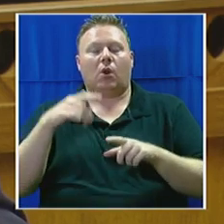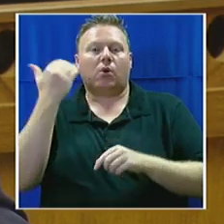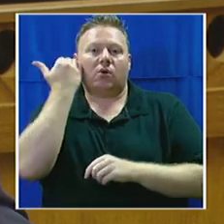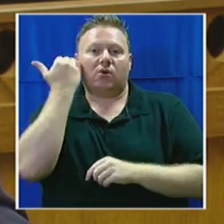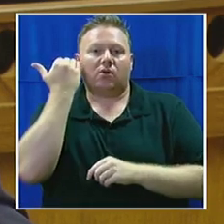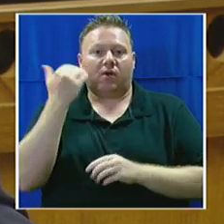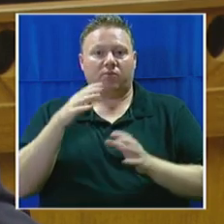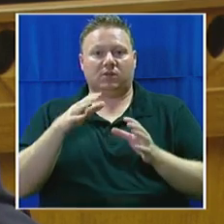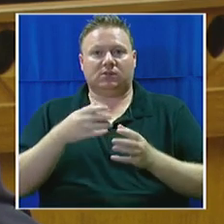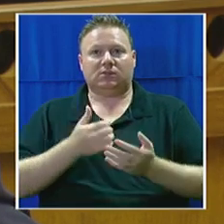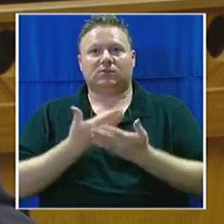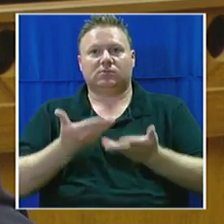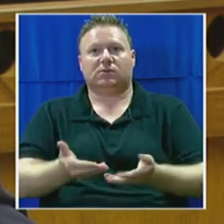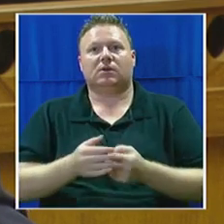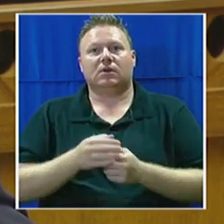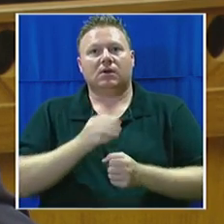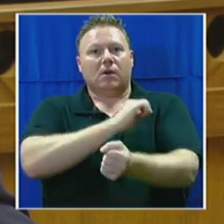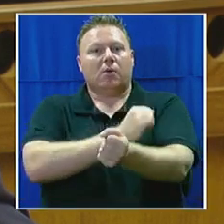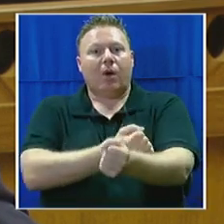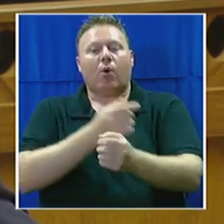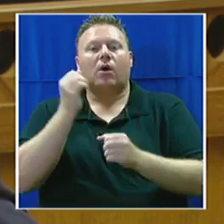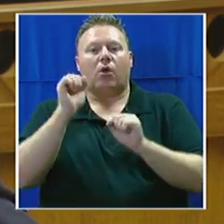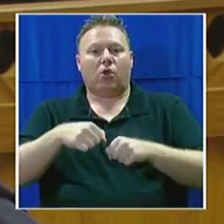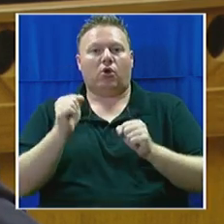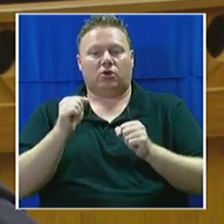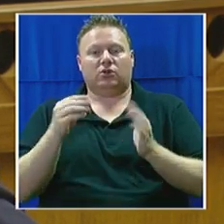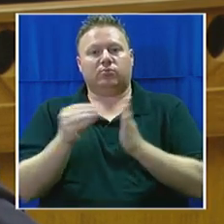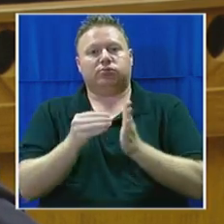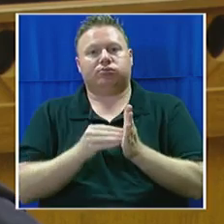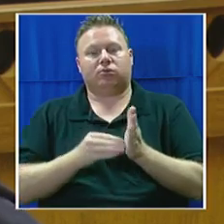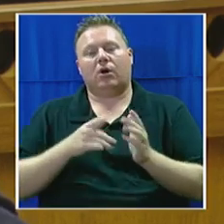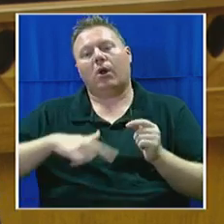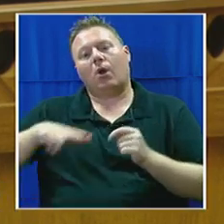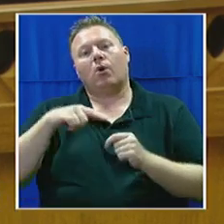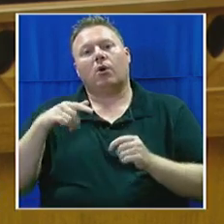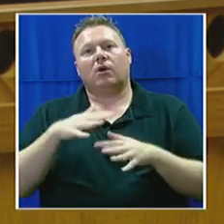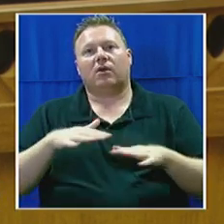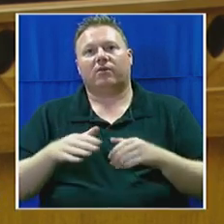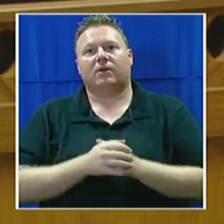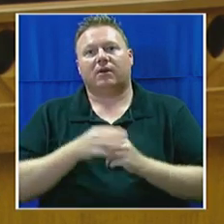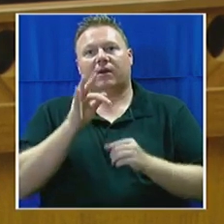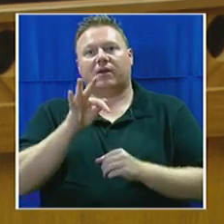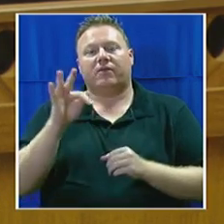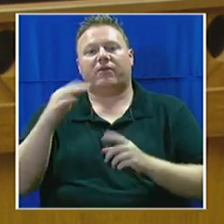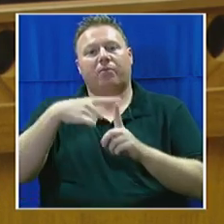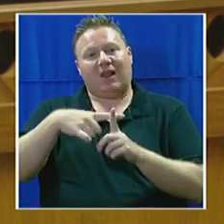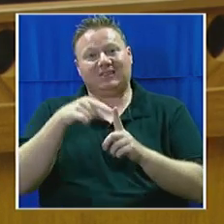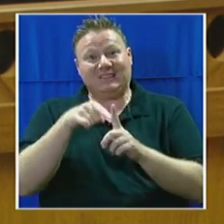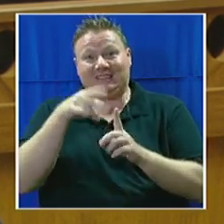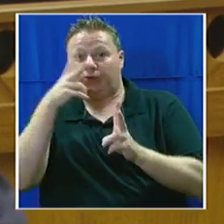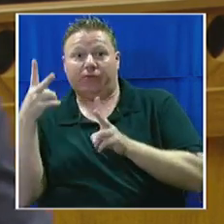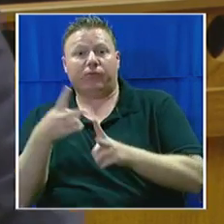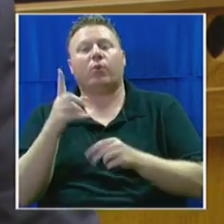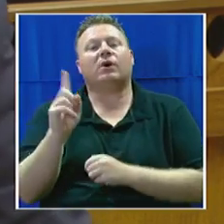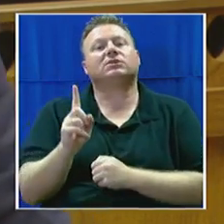as the way in which power and authority are exercised at local level? The Freedom Plus is of view that the only way